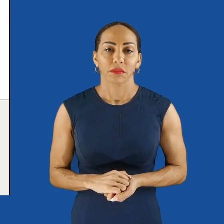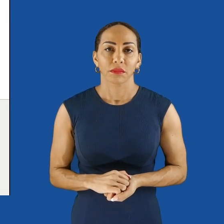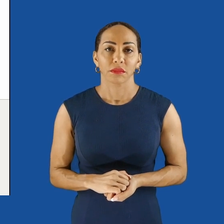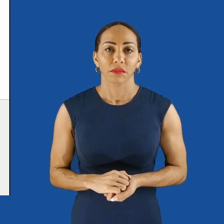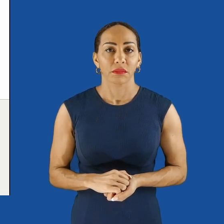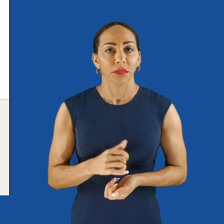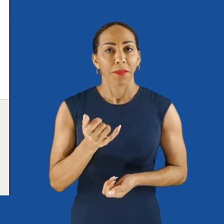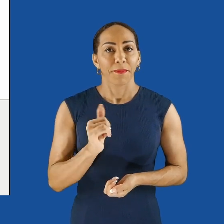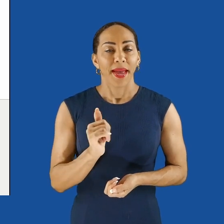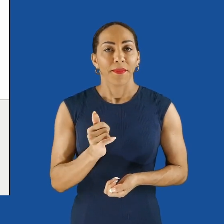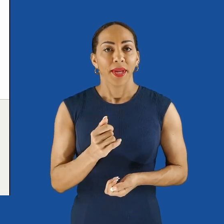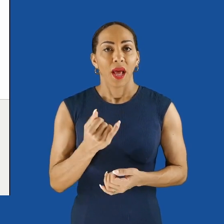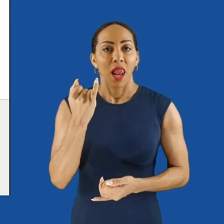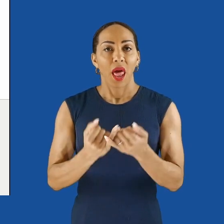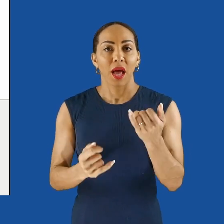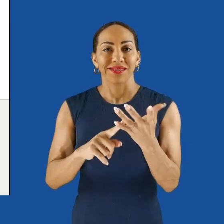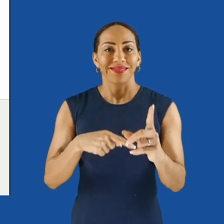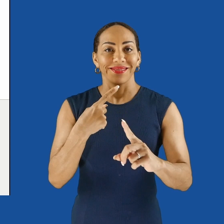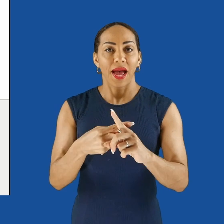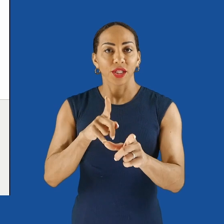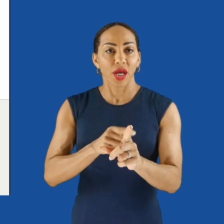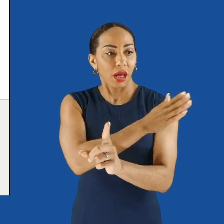You may need to give earnings for the last tax year.